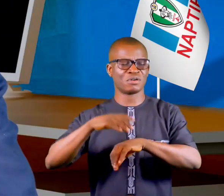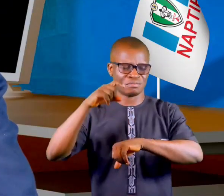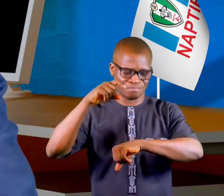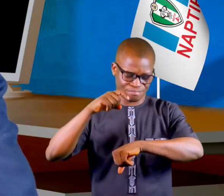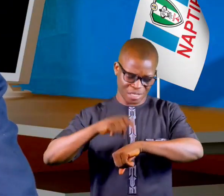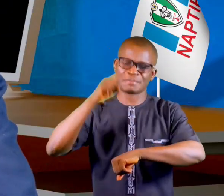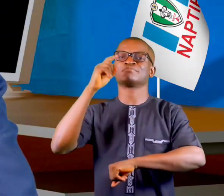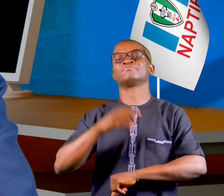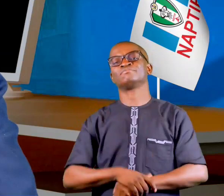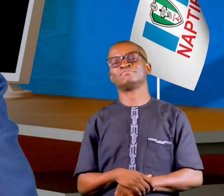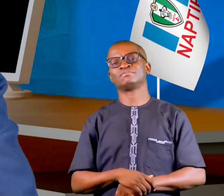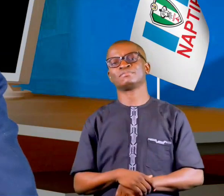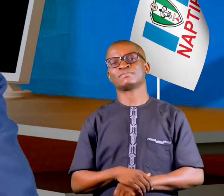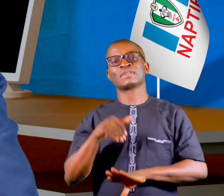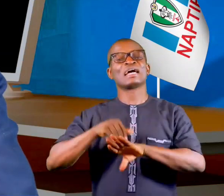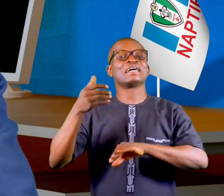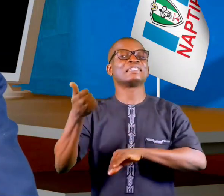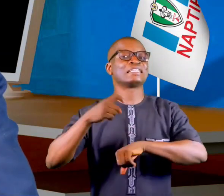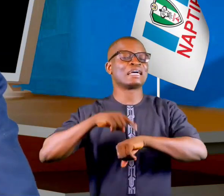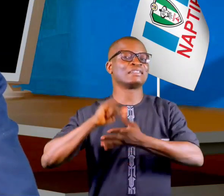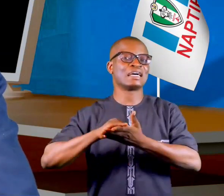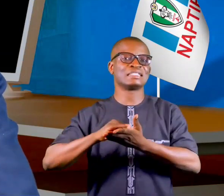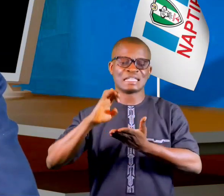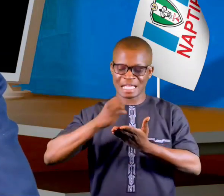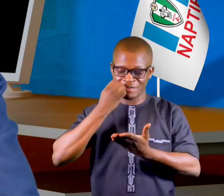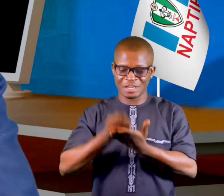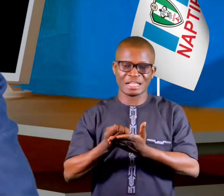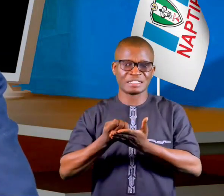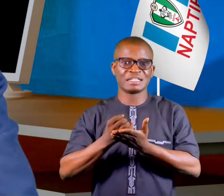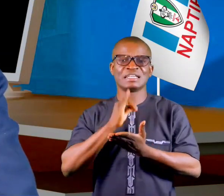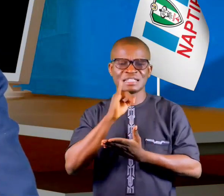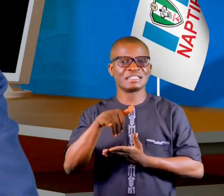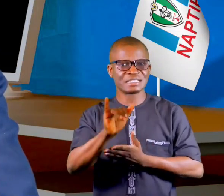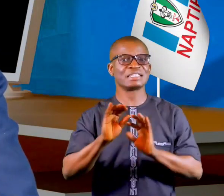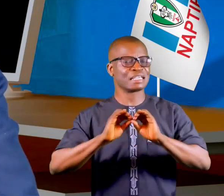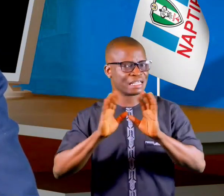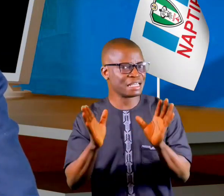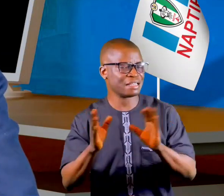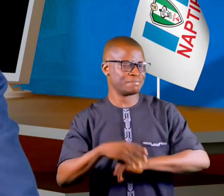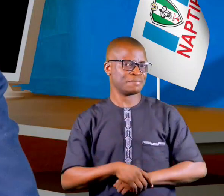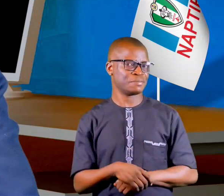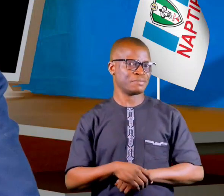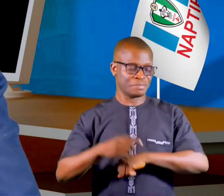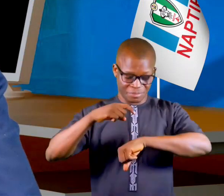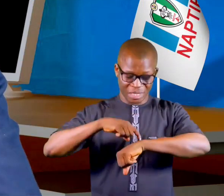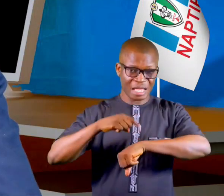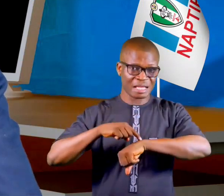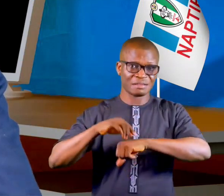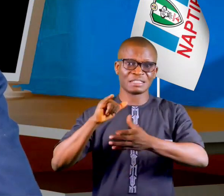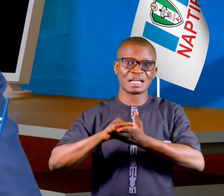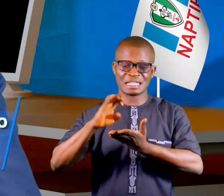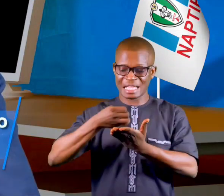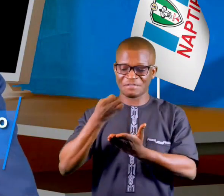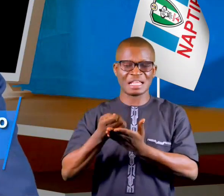At the time that the evidence is still fresh, the evidence has not